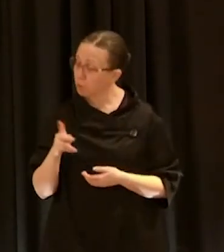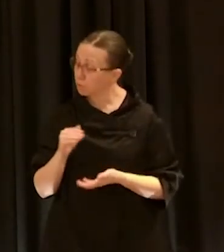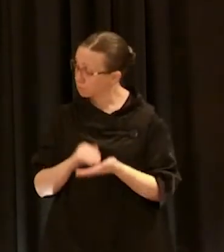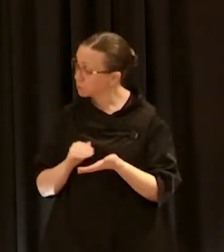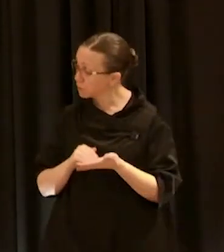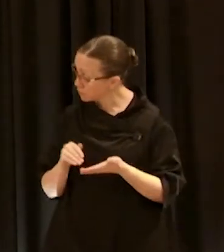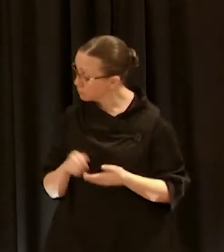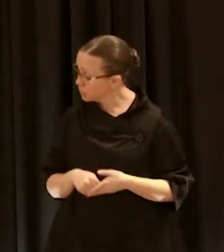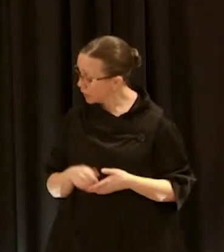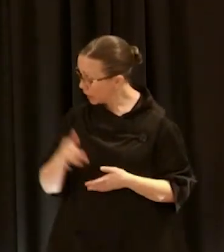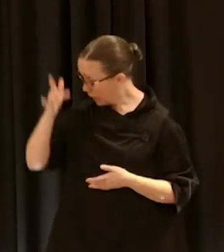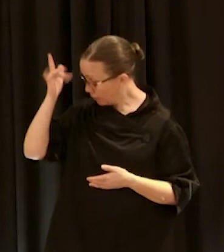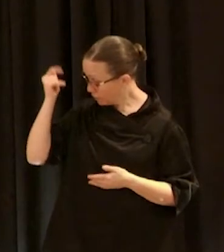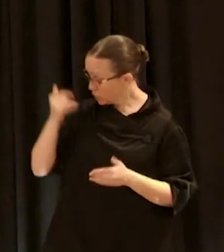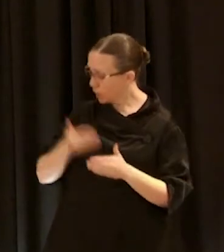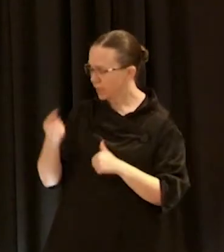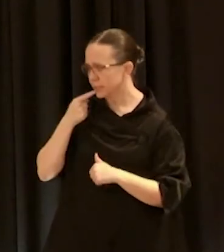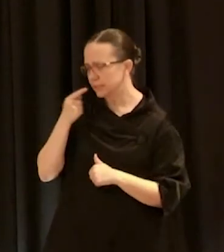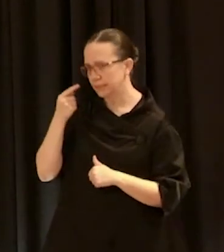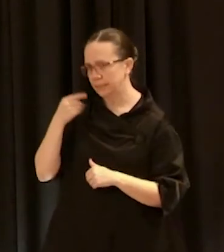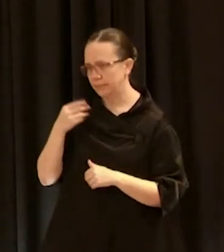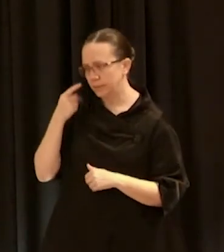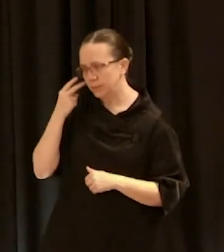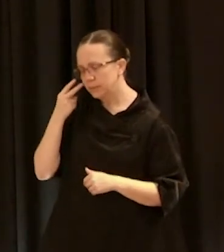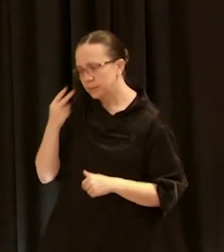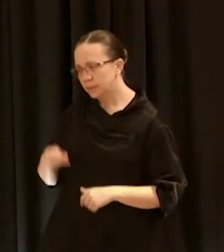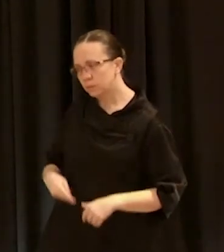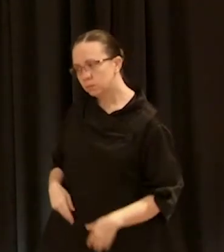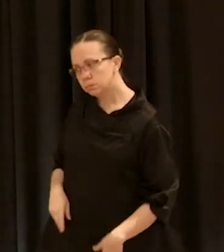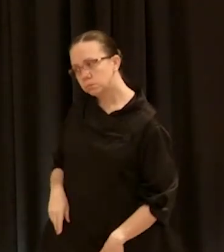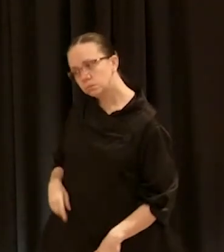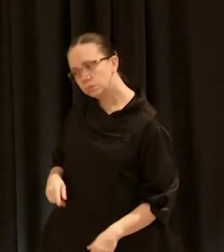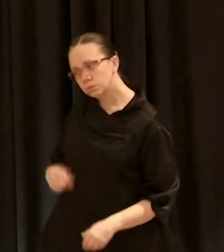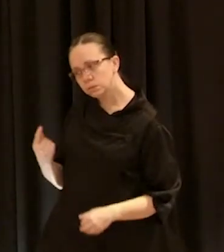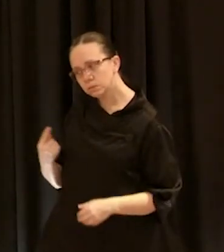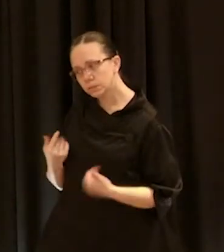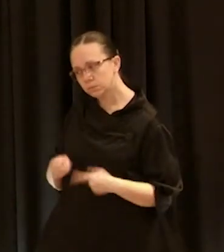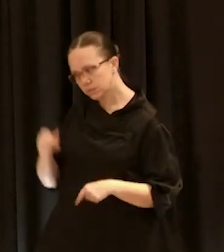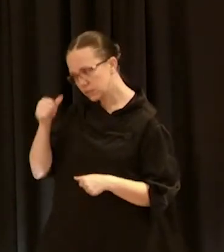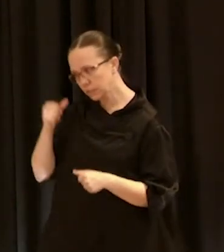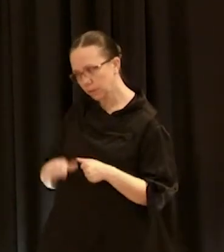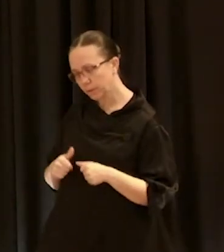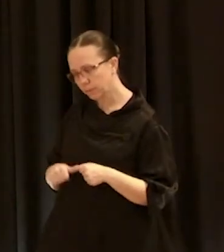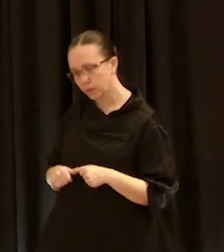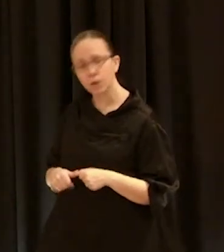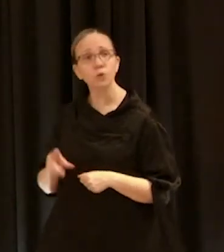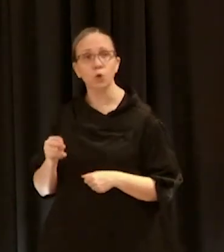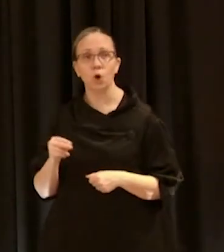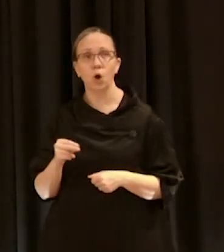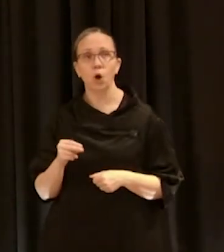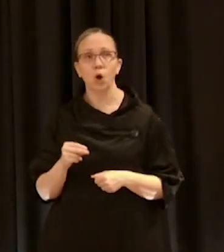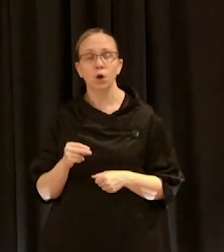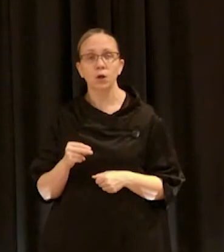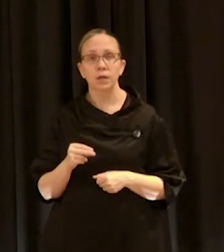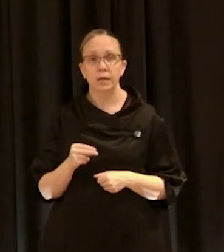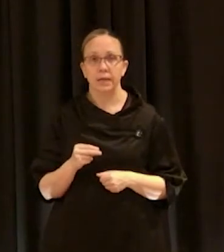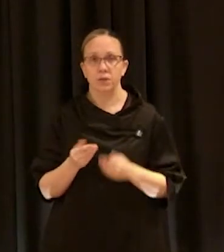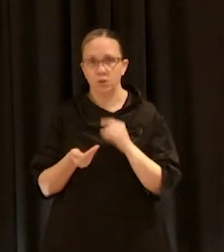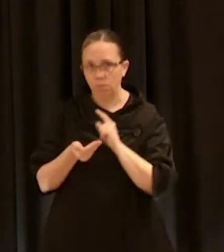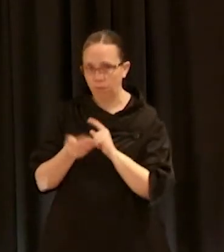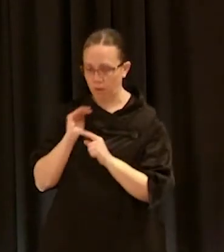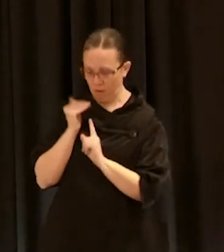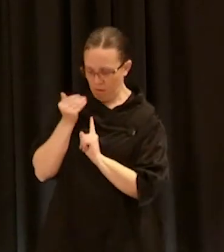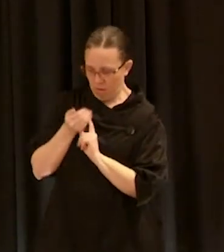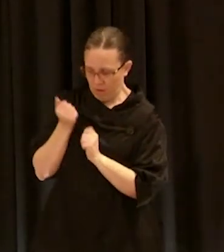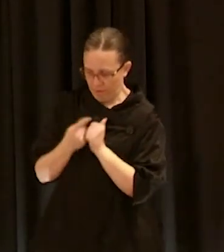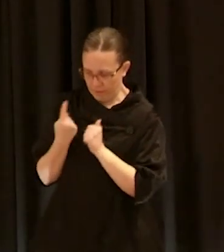I forgive and forget you. And next time you see him, be like, man, there's something about you I just can't remember. No, you're going to put a face mask on every time they're around.